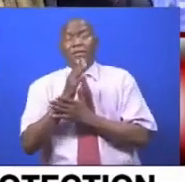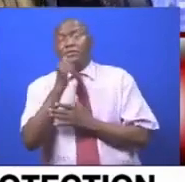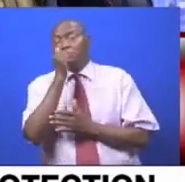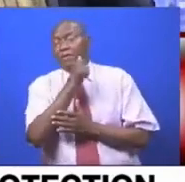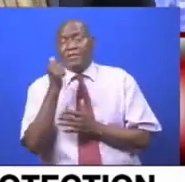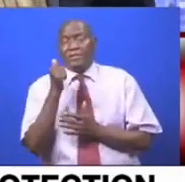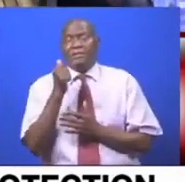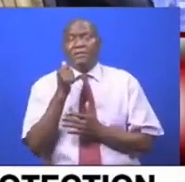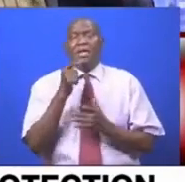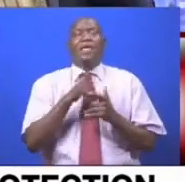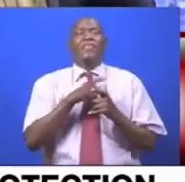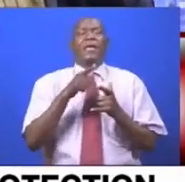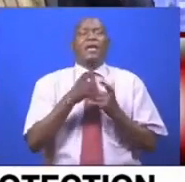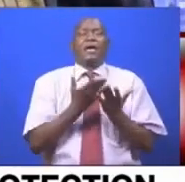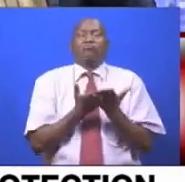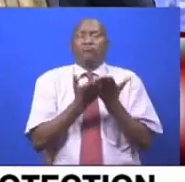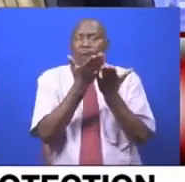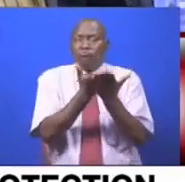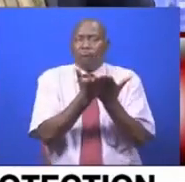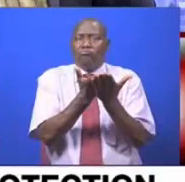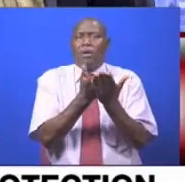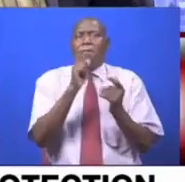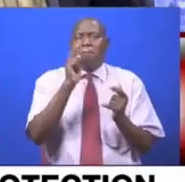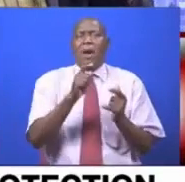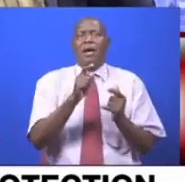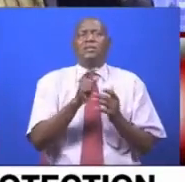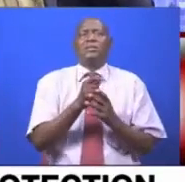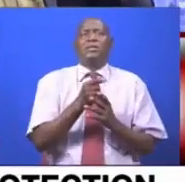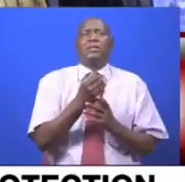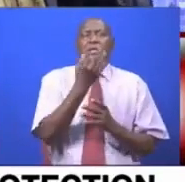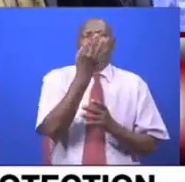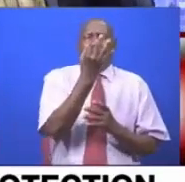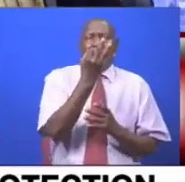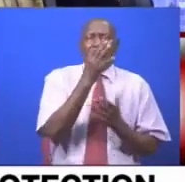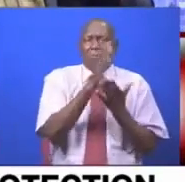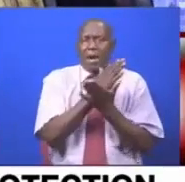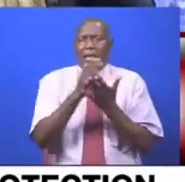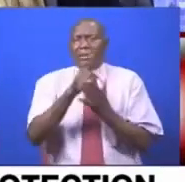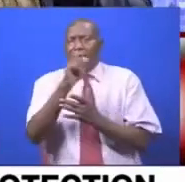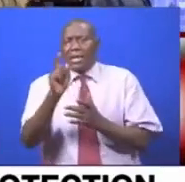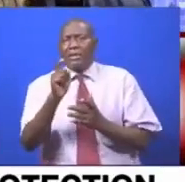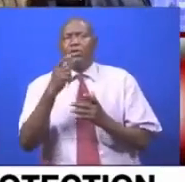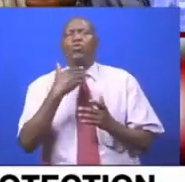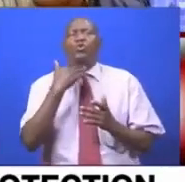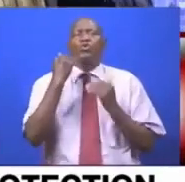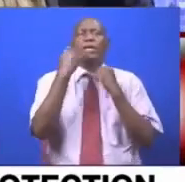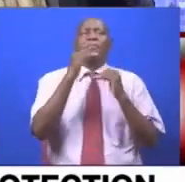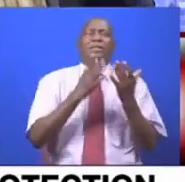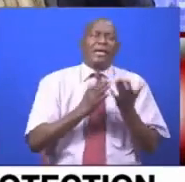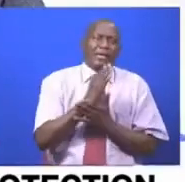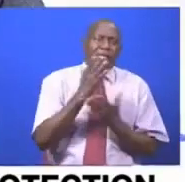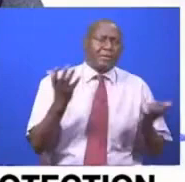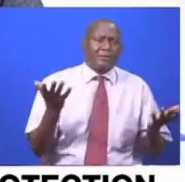privacy, then I will present to you that you must meet the three-part test. There's a three-part test when you want to limit a right.